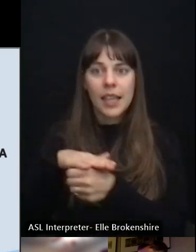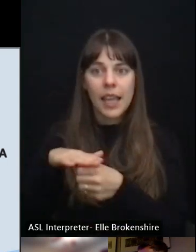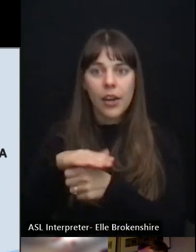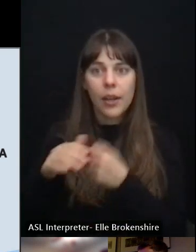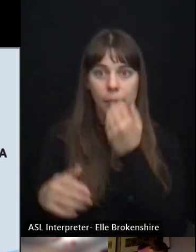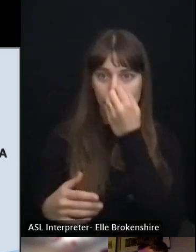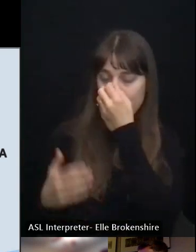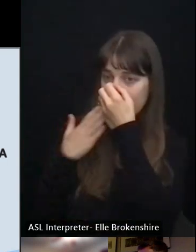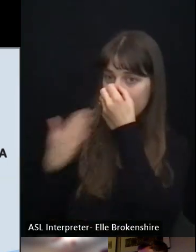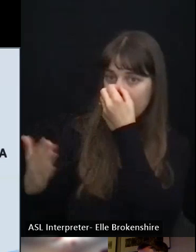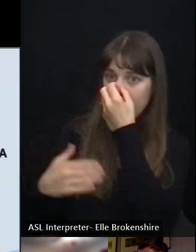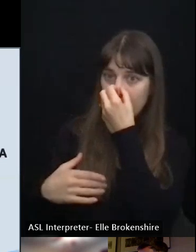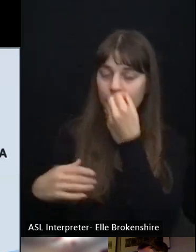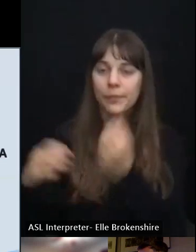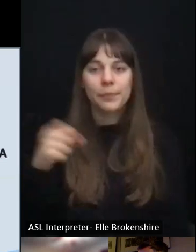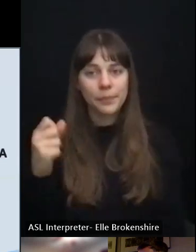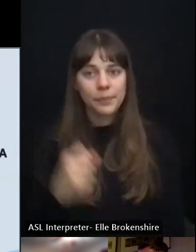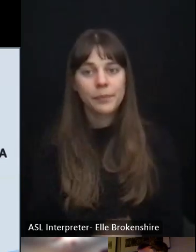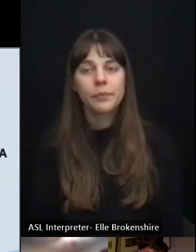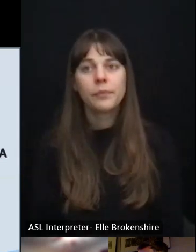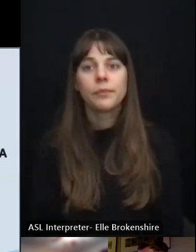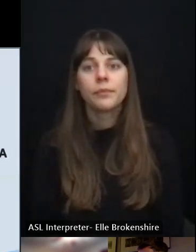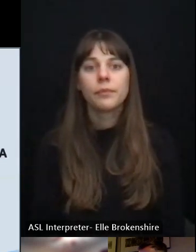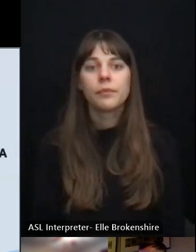Thank you. Mm-hmm.